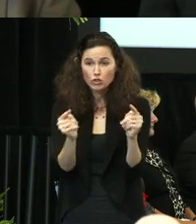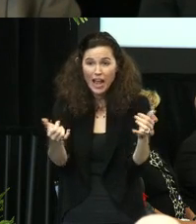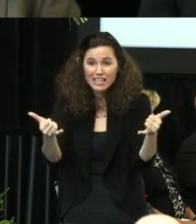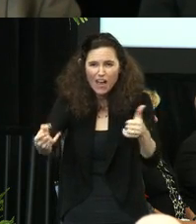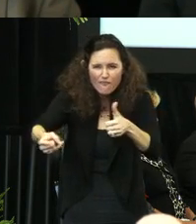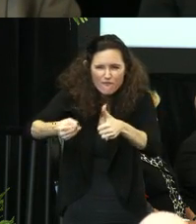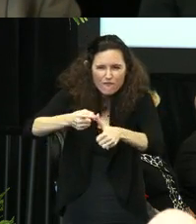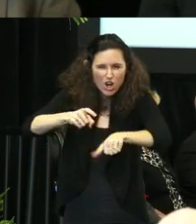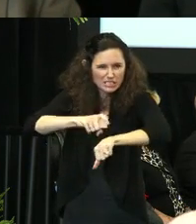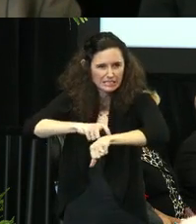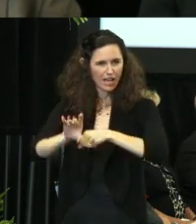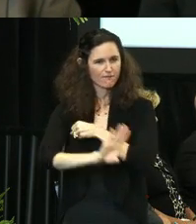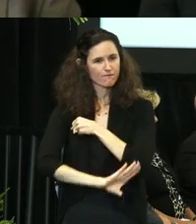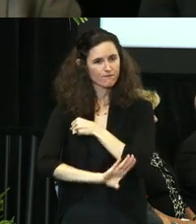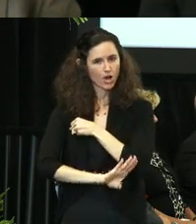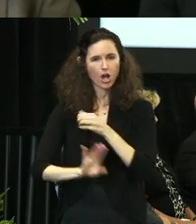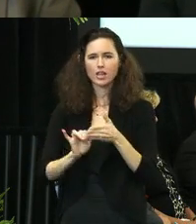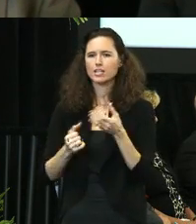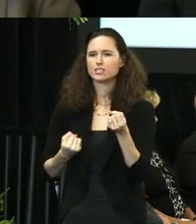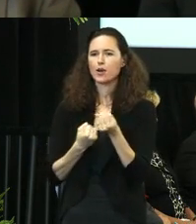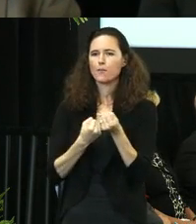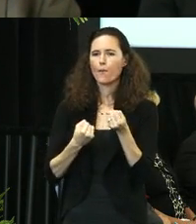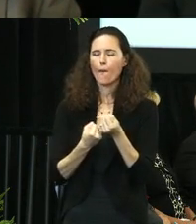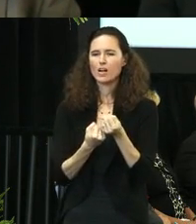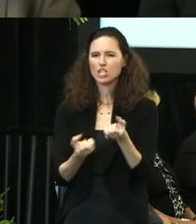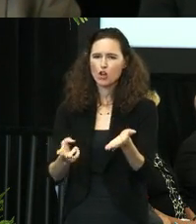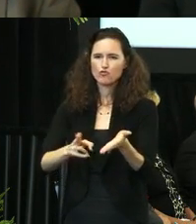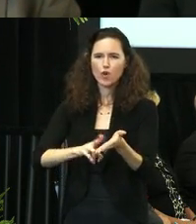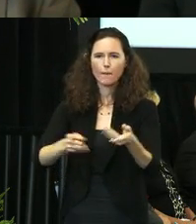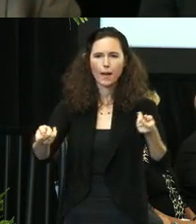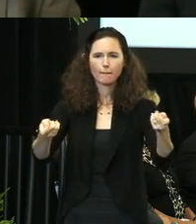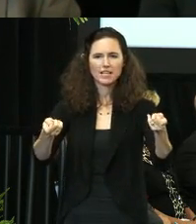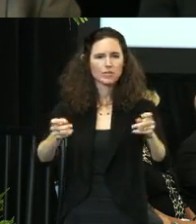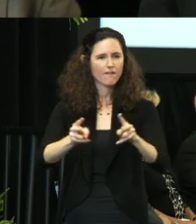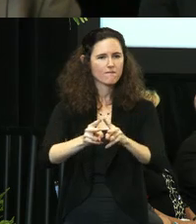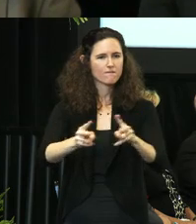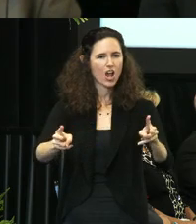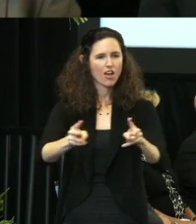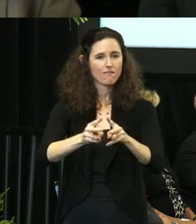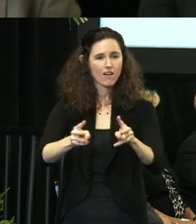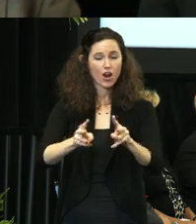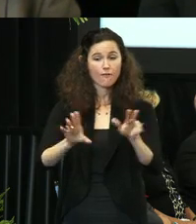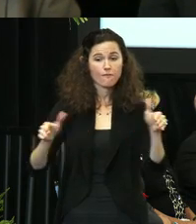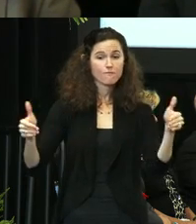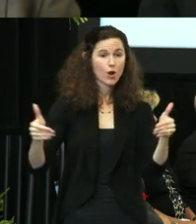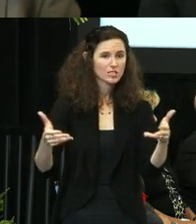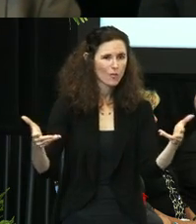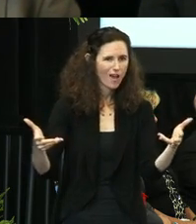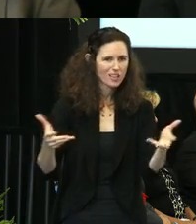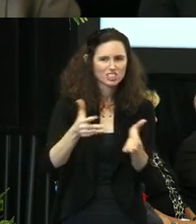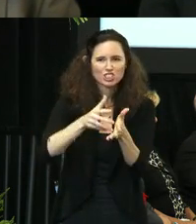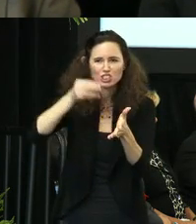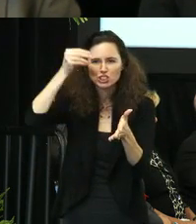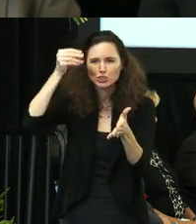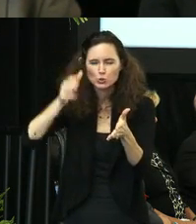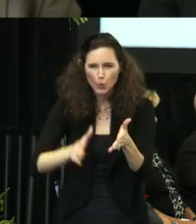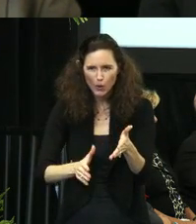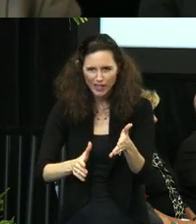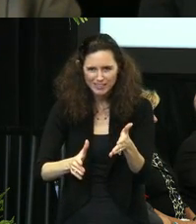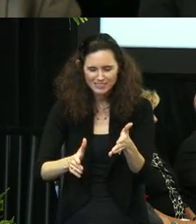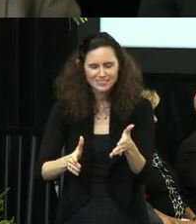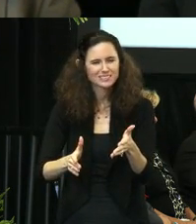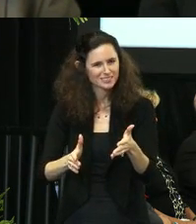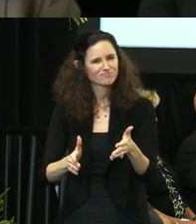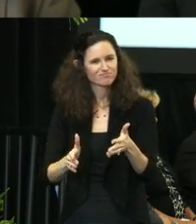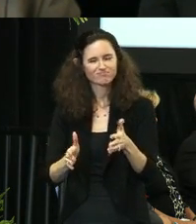fall. And it supports enrollment management in a very, very student-focused, intentional, and strategic